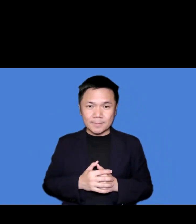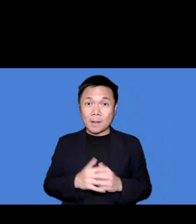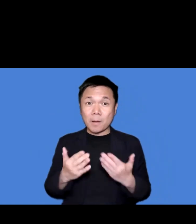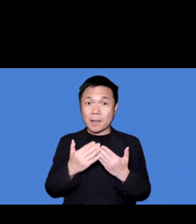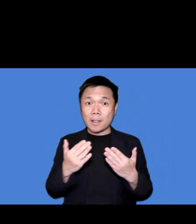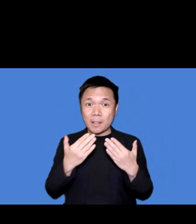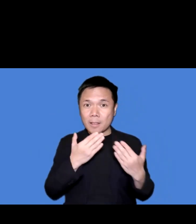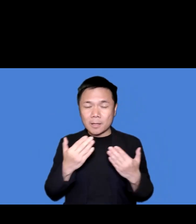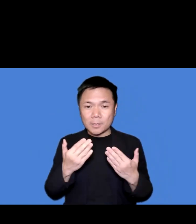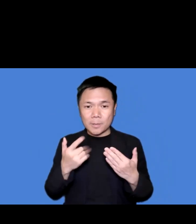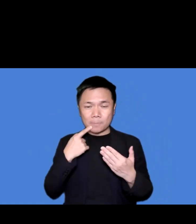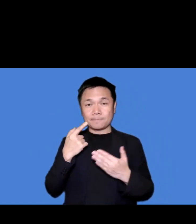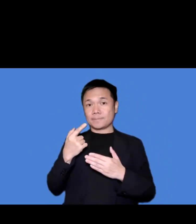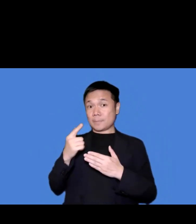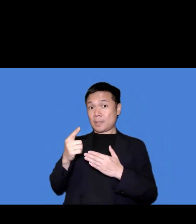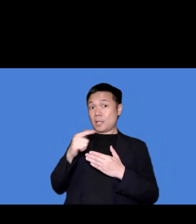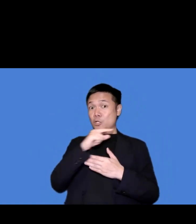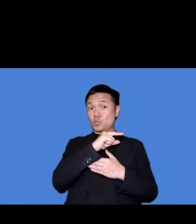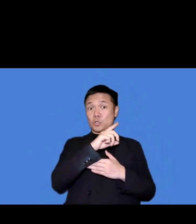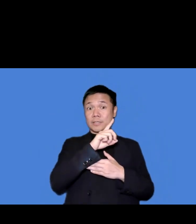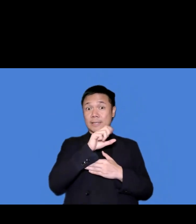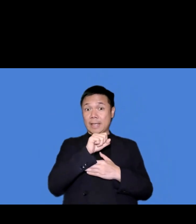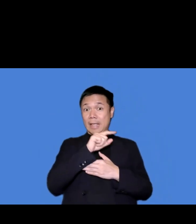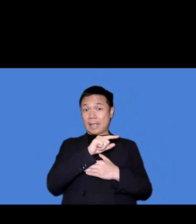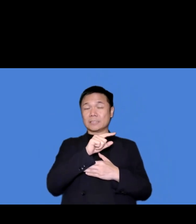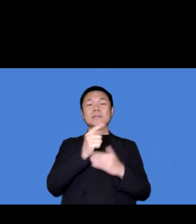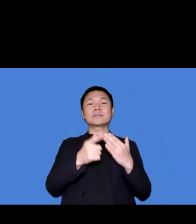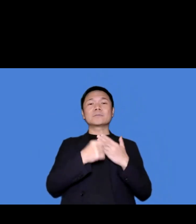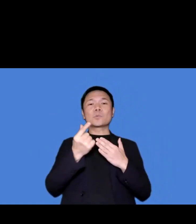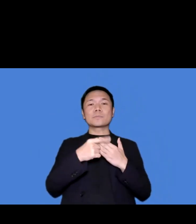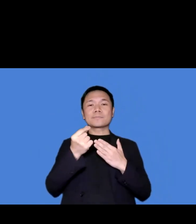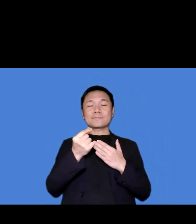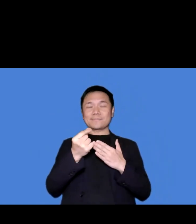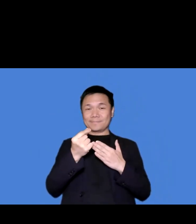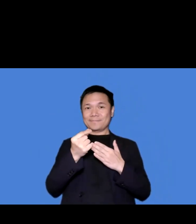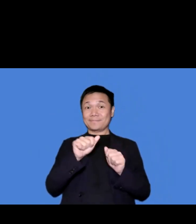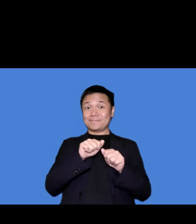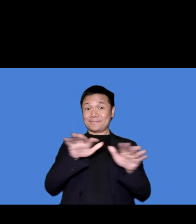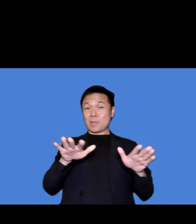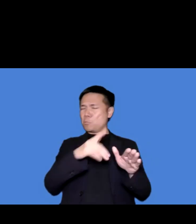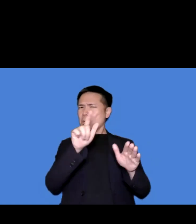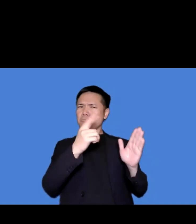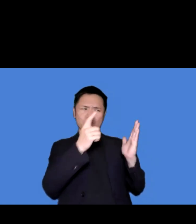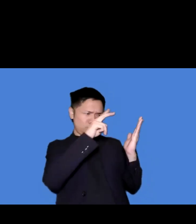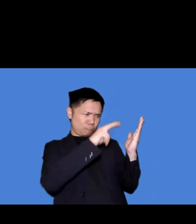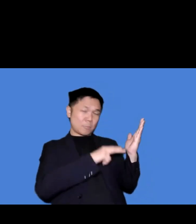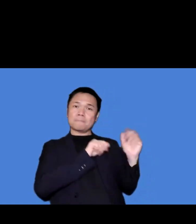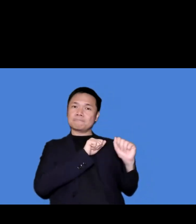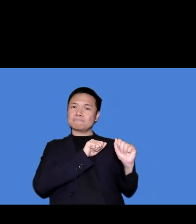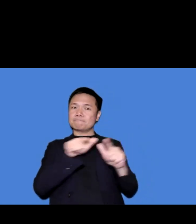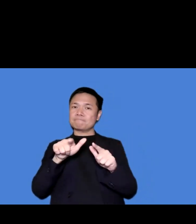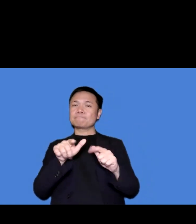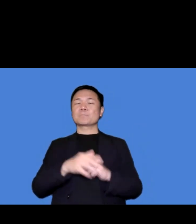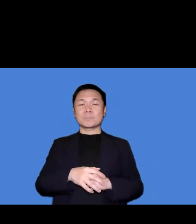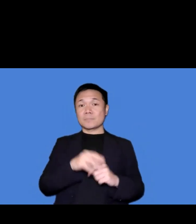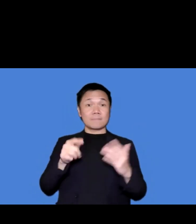that there is the Global Disability Summit newsletter, which you can sign up for by going to